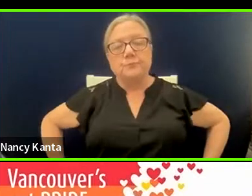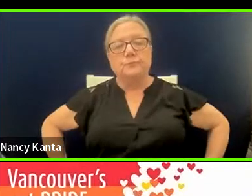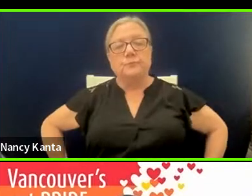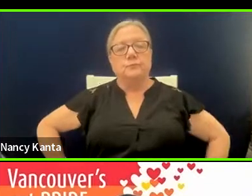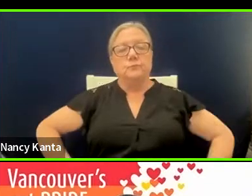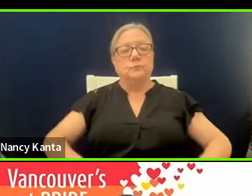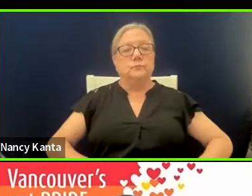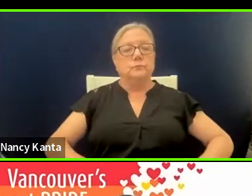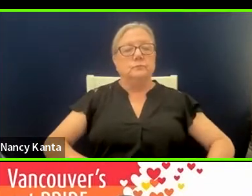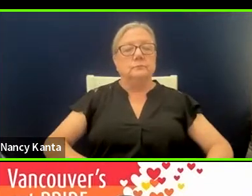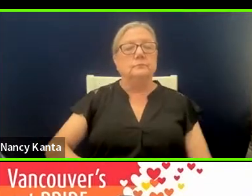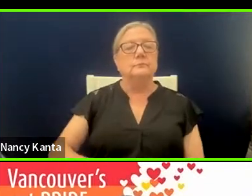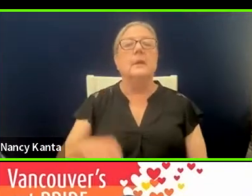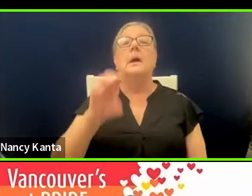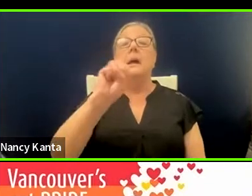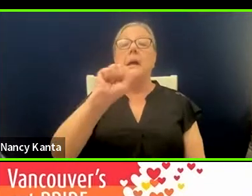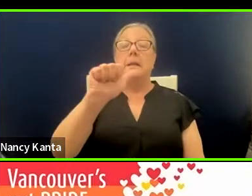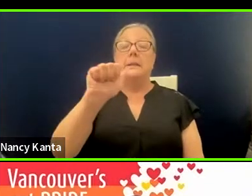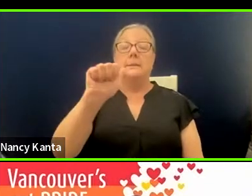This is Sabrina from Metro.